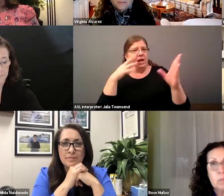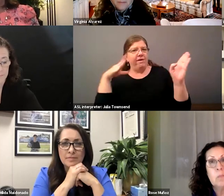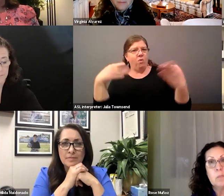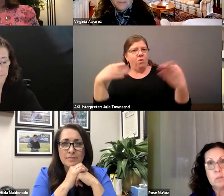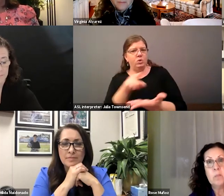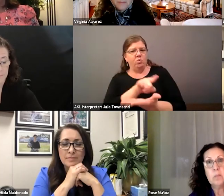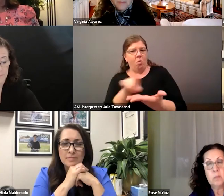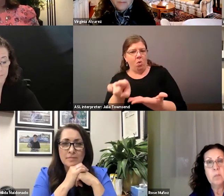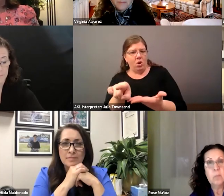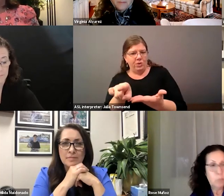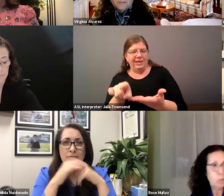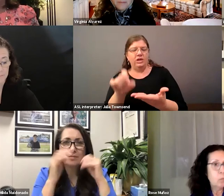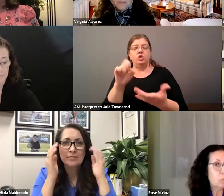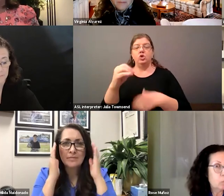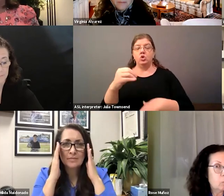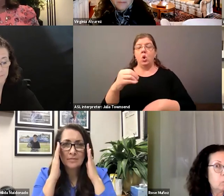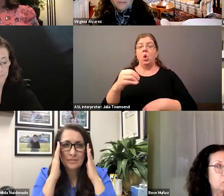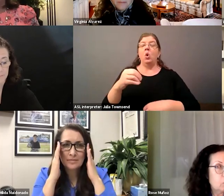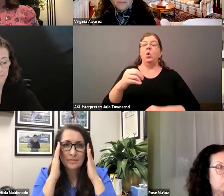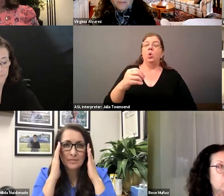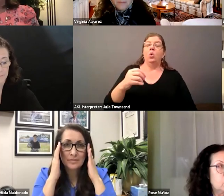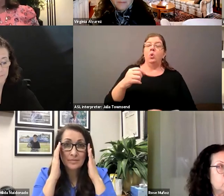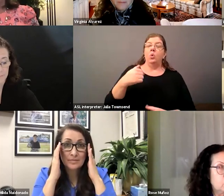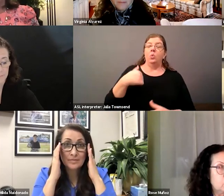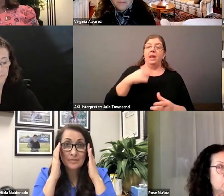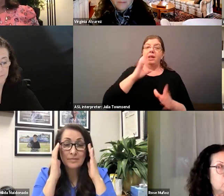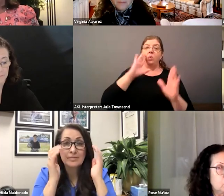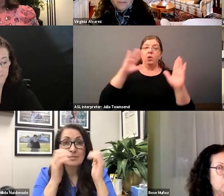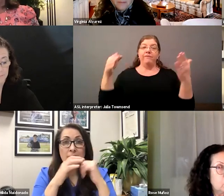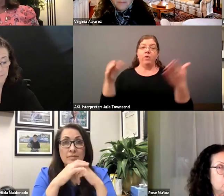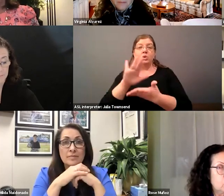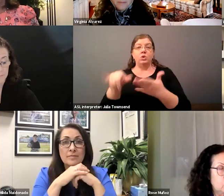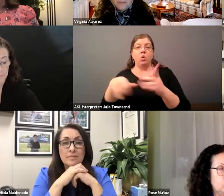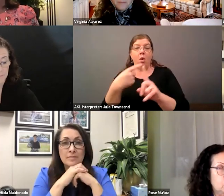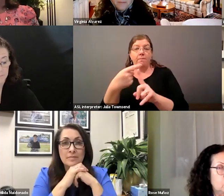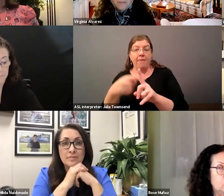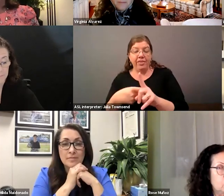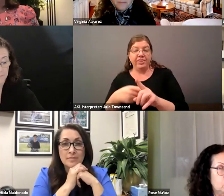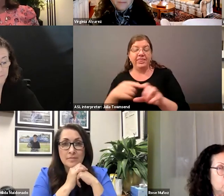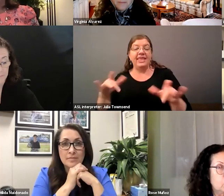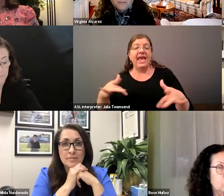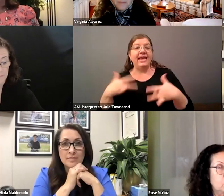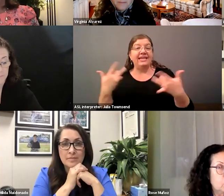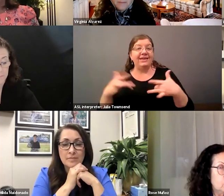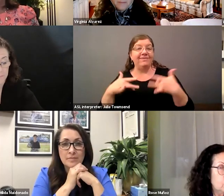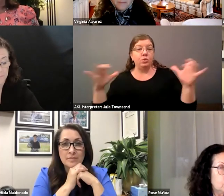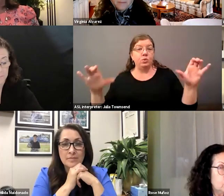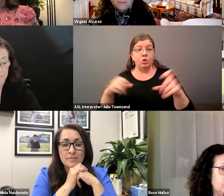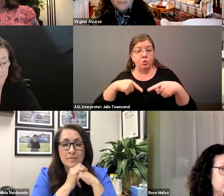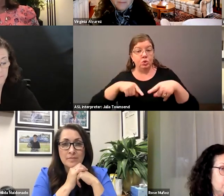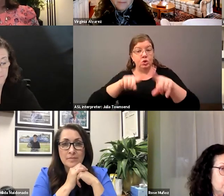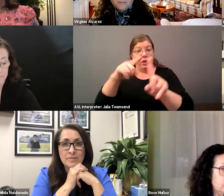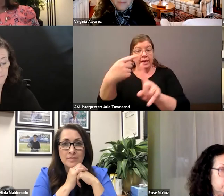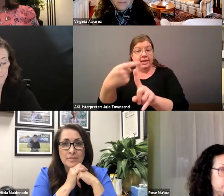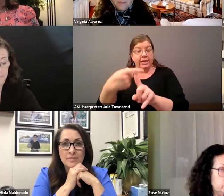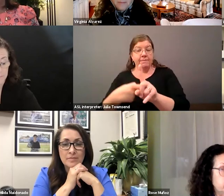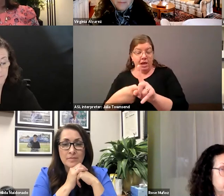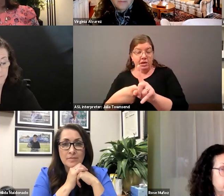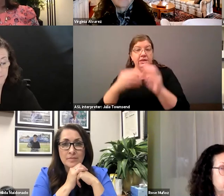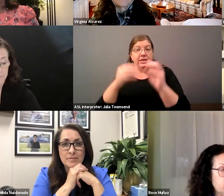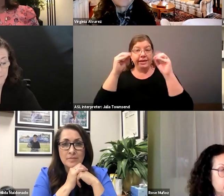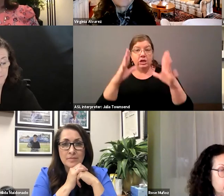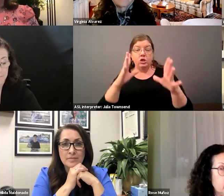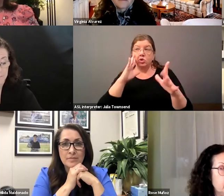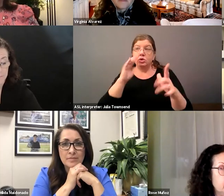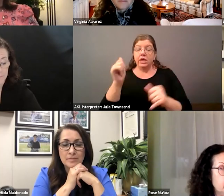just a week and so what we were doing here is that it's a focus all month as the activities that we do throughout the you know throughout the month the teachers are